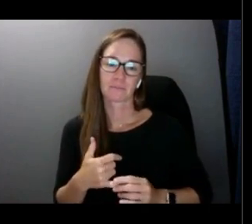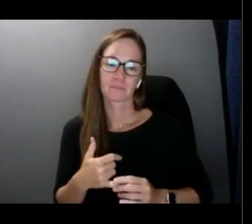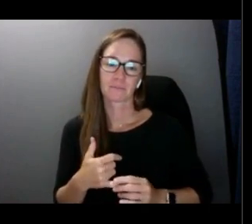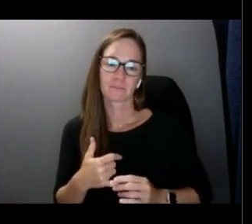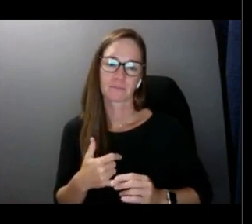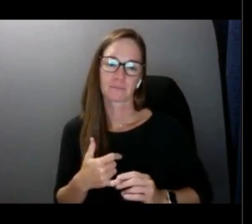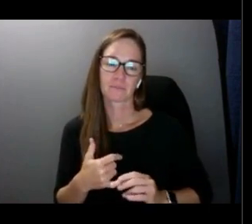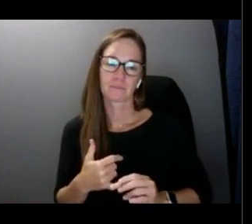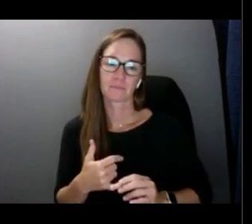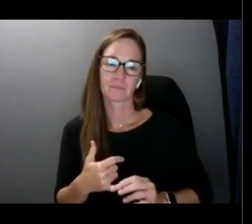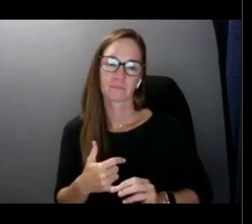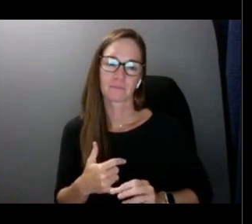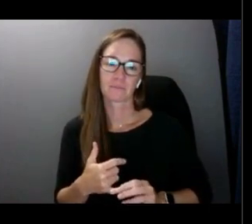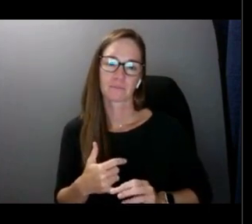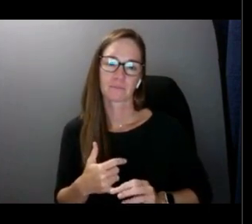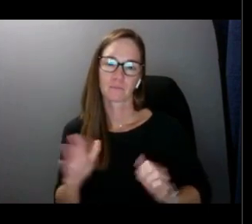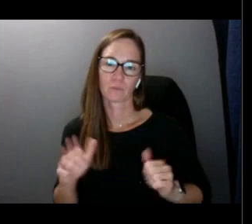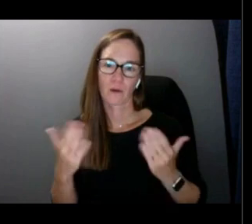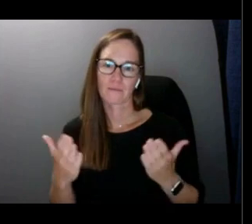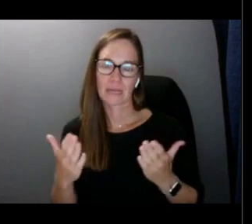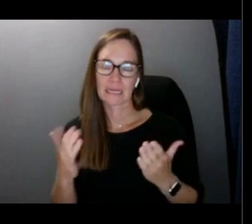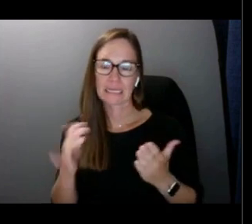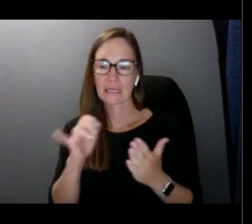um, providing that.